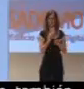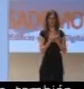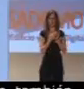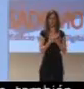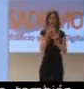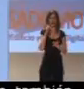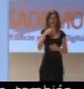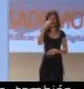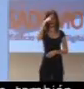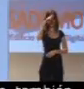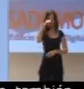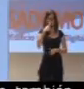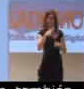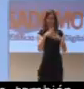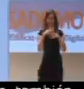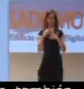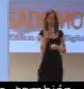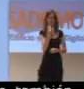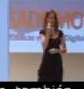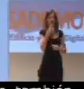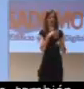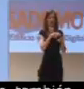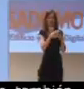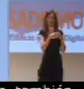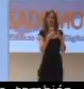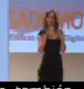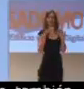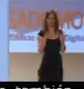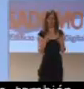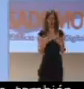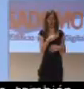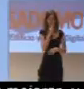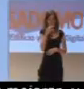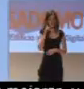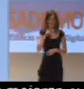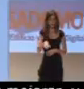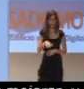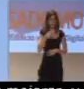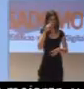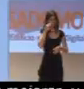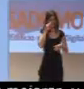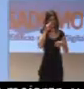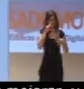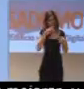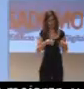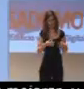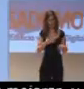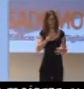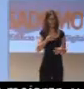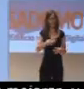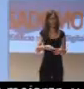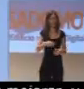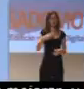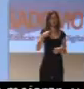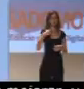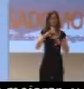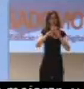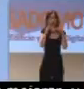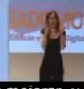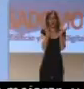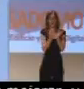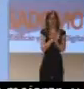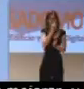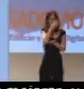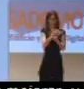platforms, of test platform, help us test the experiments and